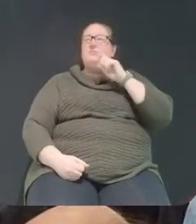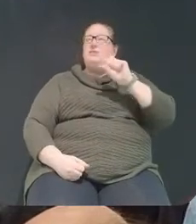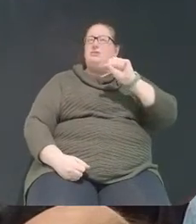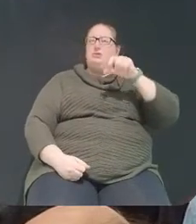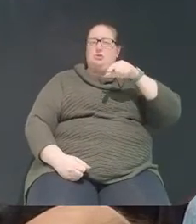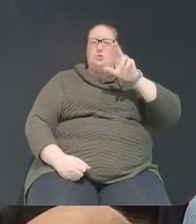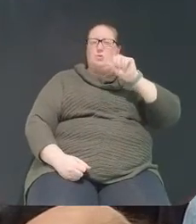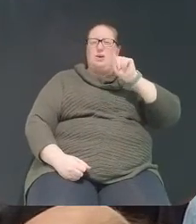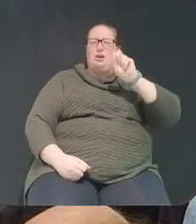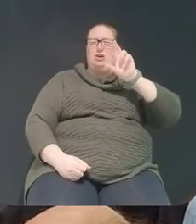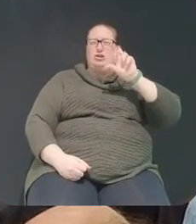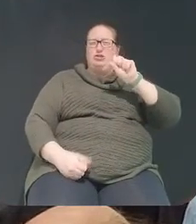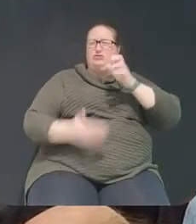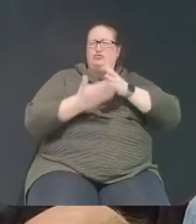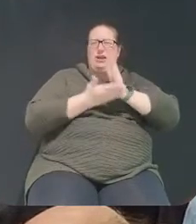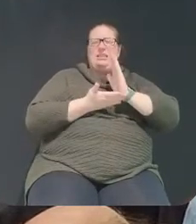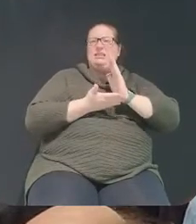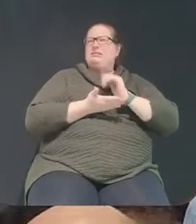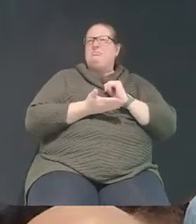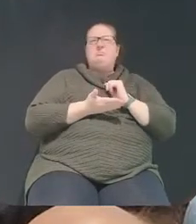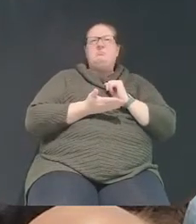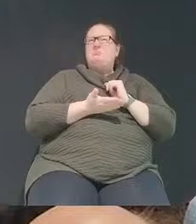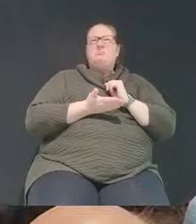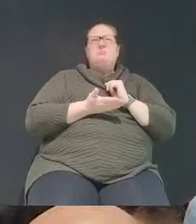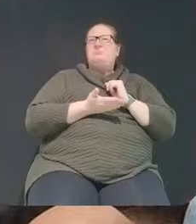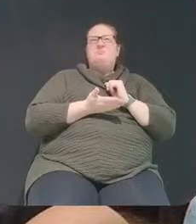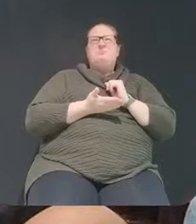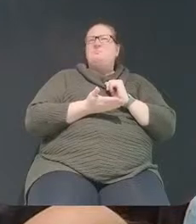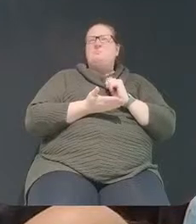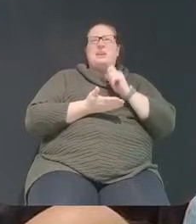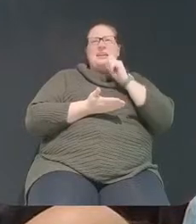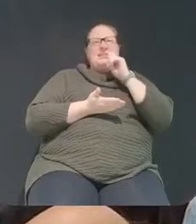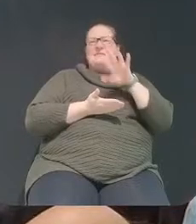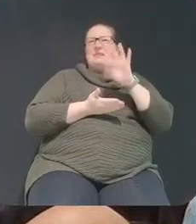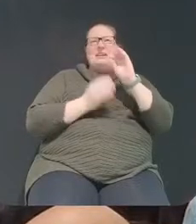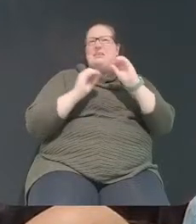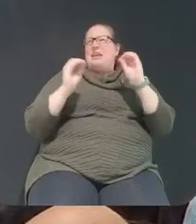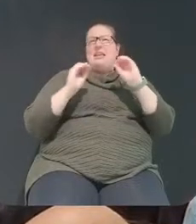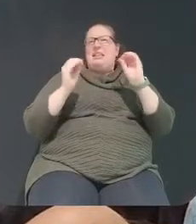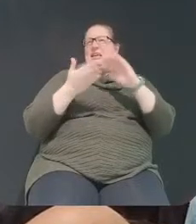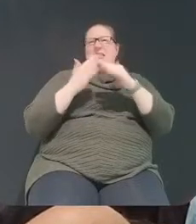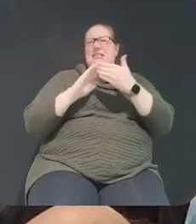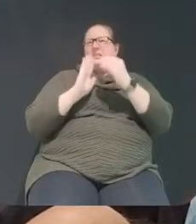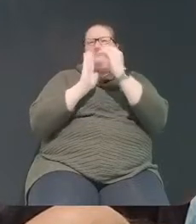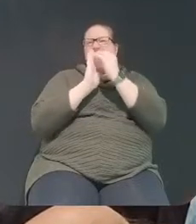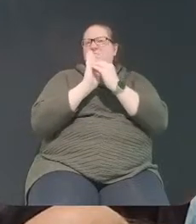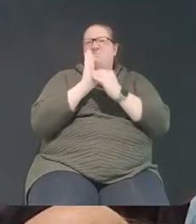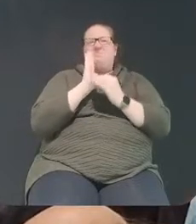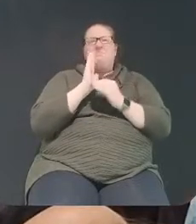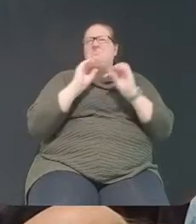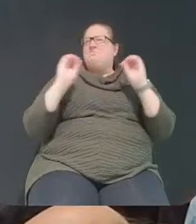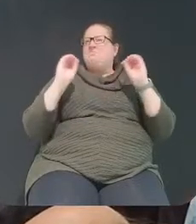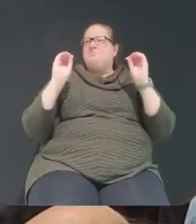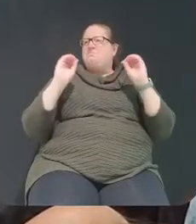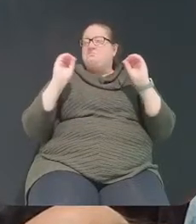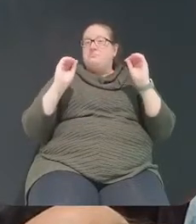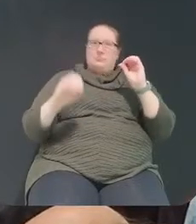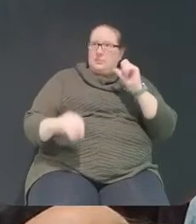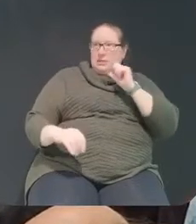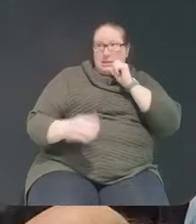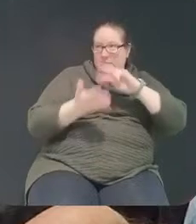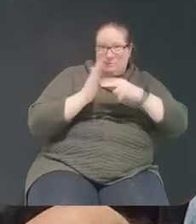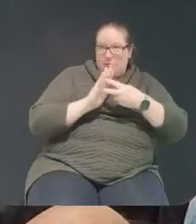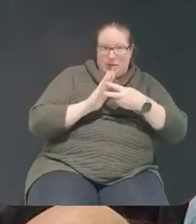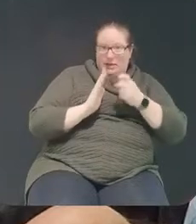rights, I didn't come across anything in the city records relating to that, which isn't to say it's not